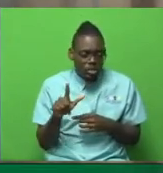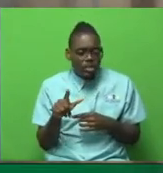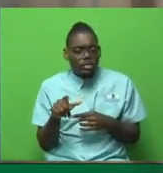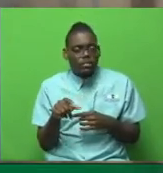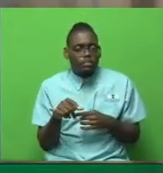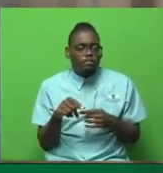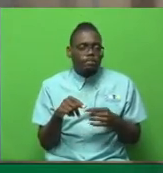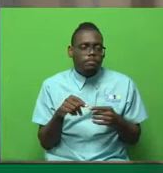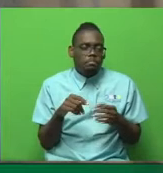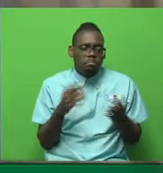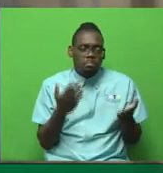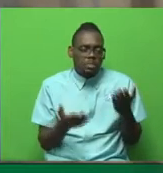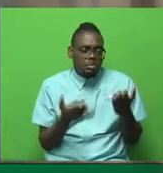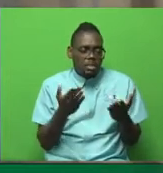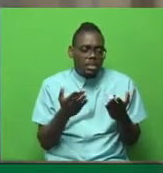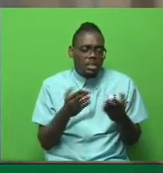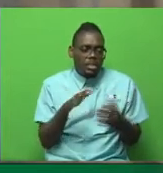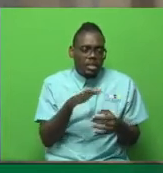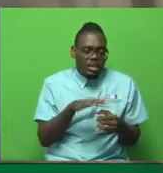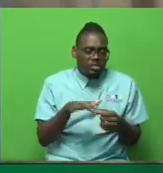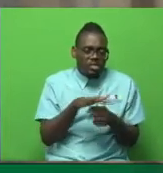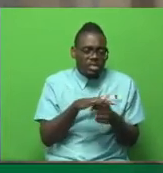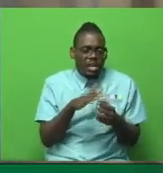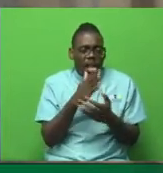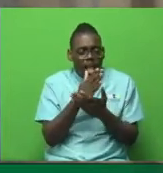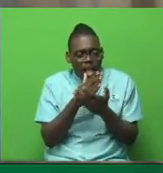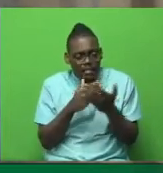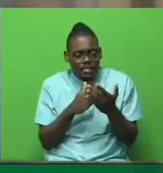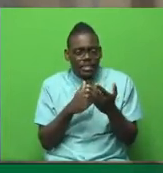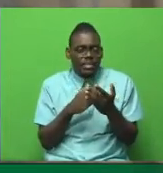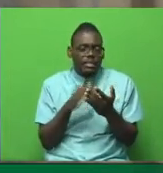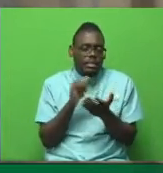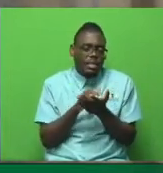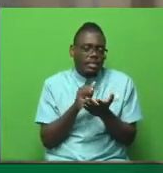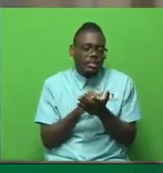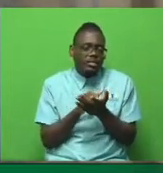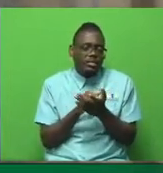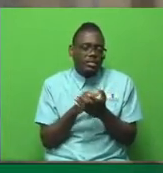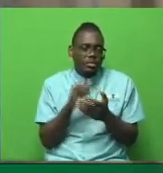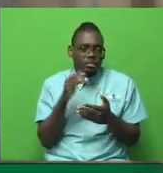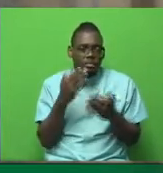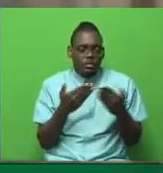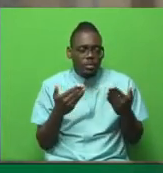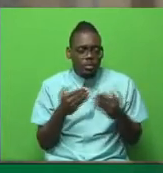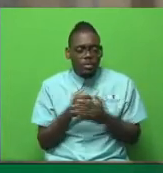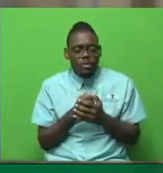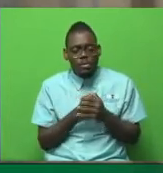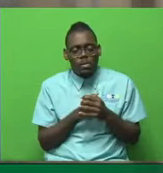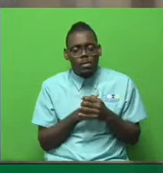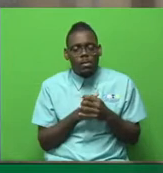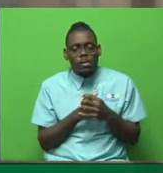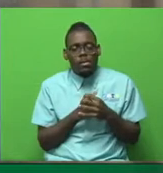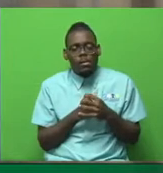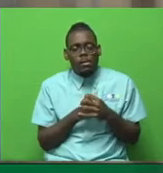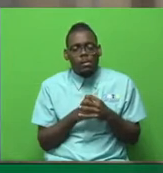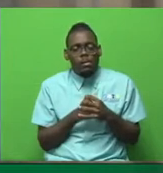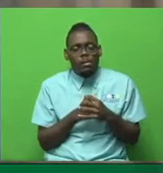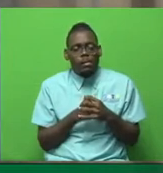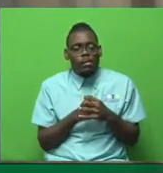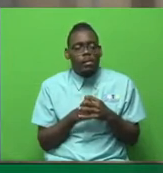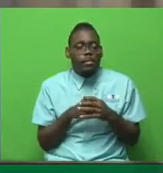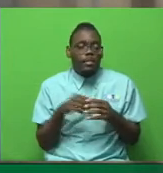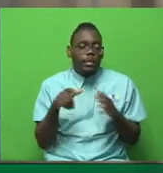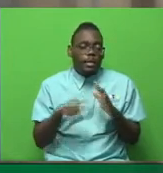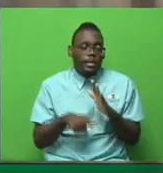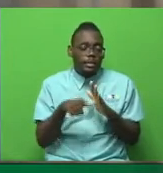less than the average over that 2020 2016 to 2021 period it's less than that